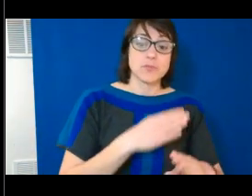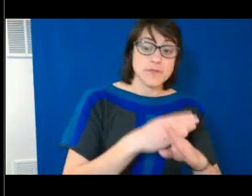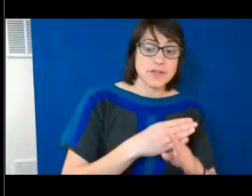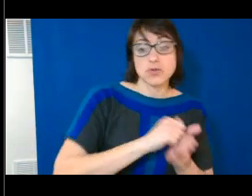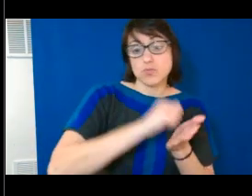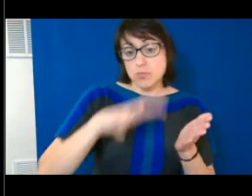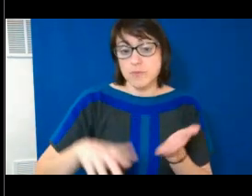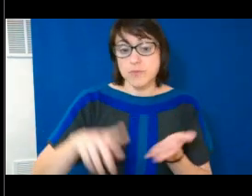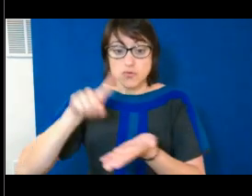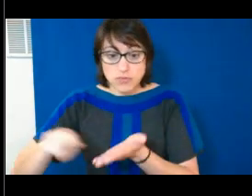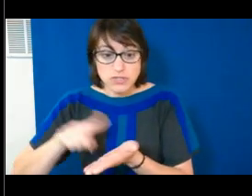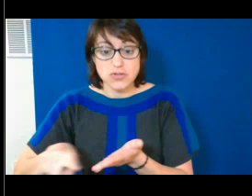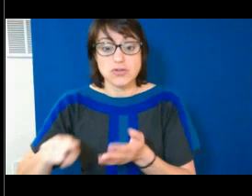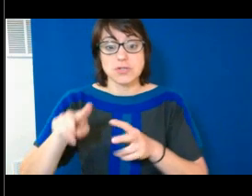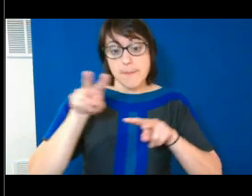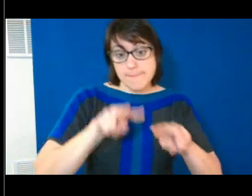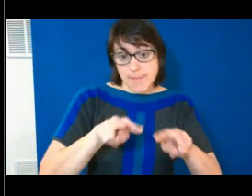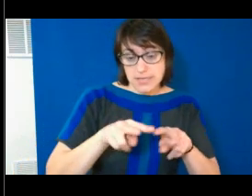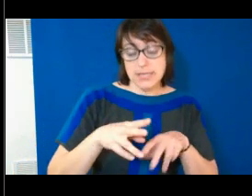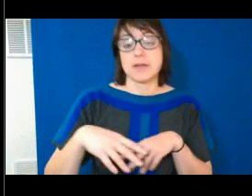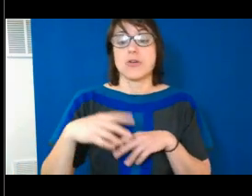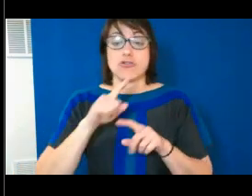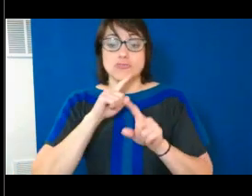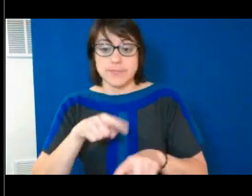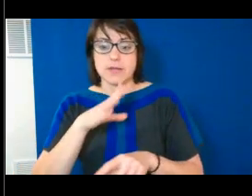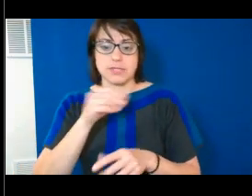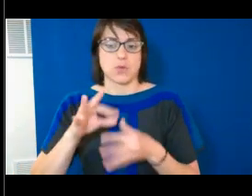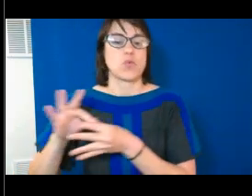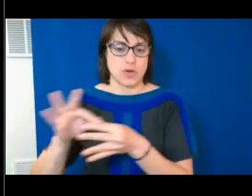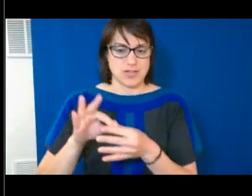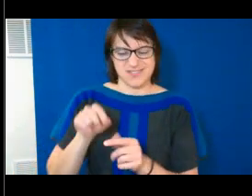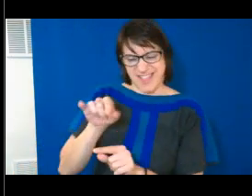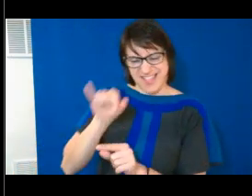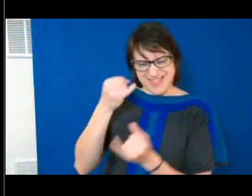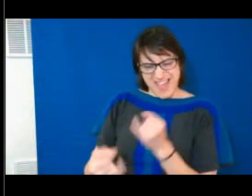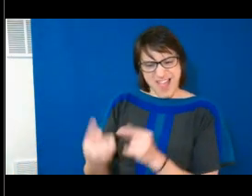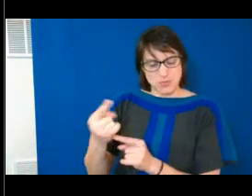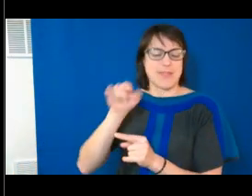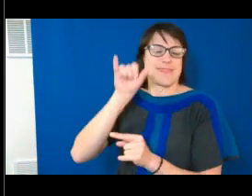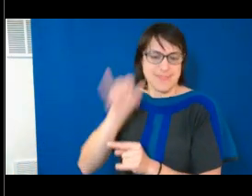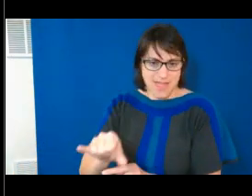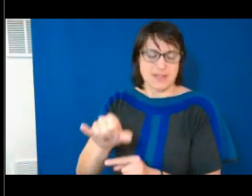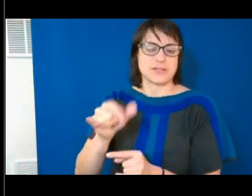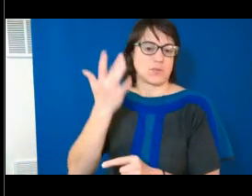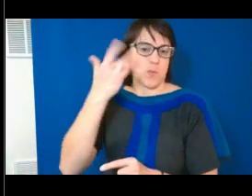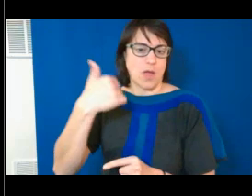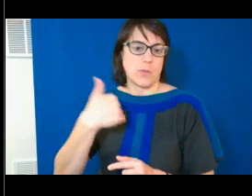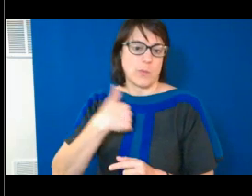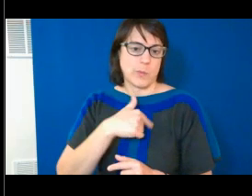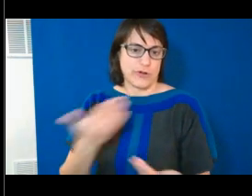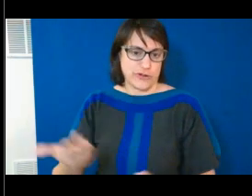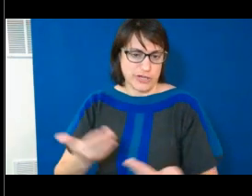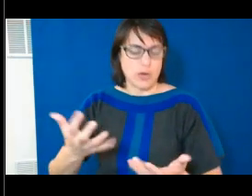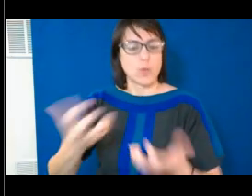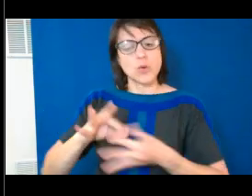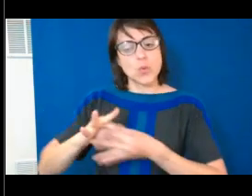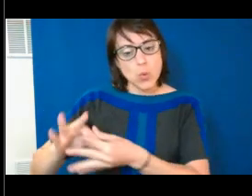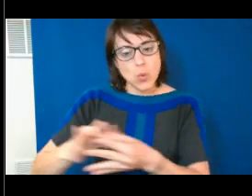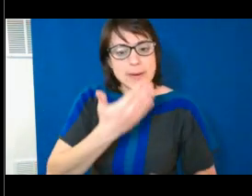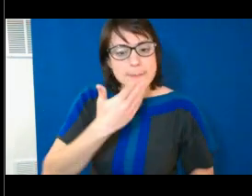and coordination. And this last one is why we're all here, to try to coordinate better and learn from each other. And despite all the challenges and